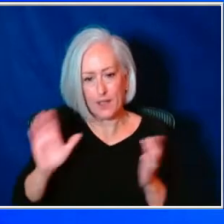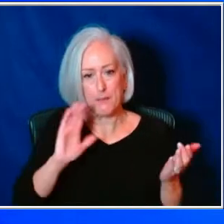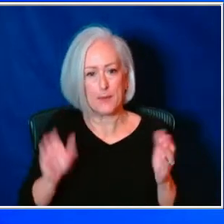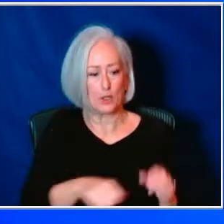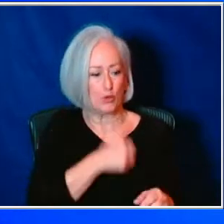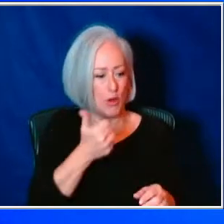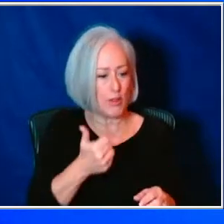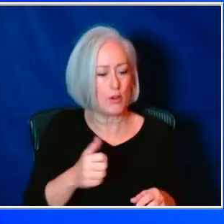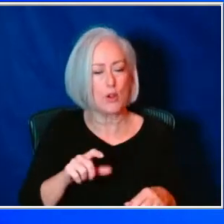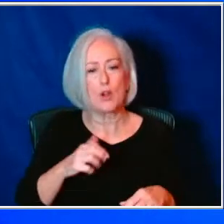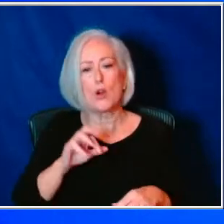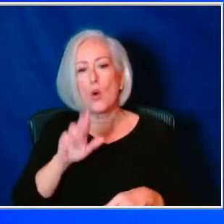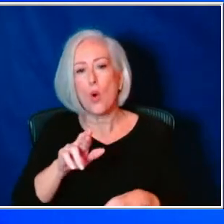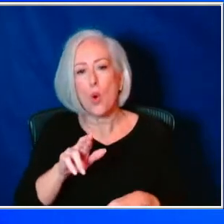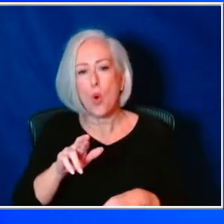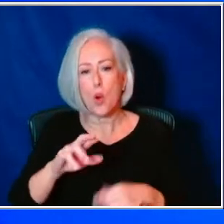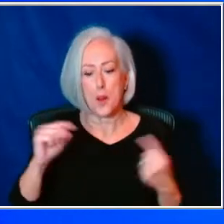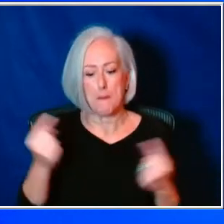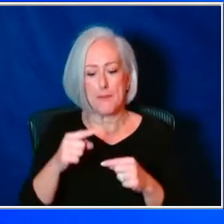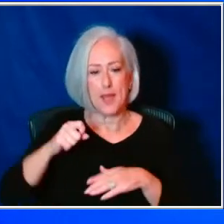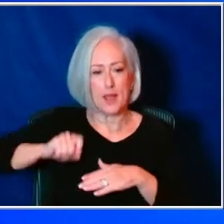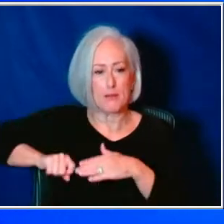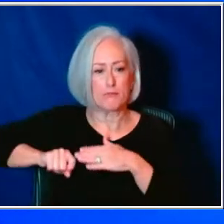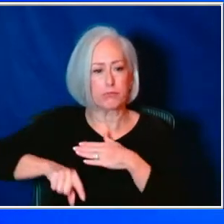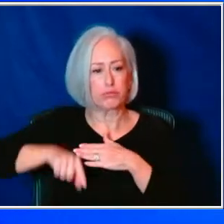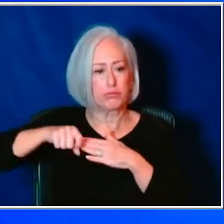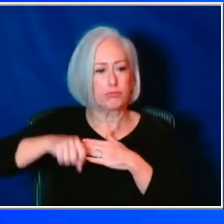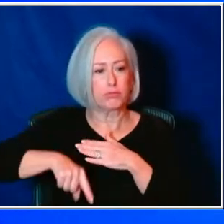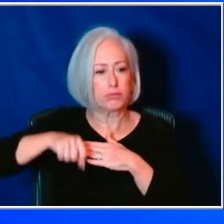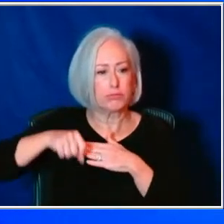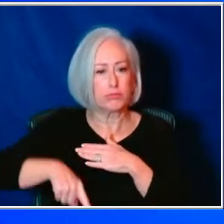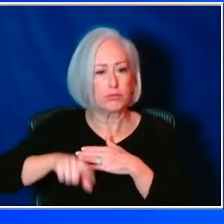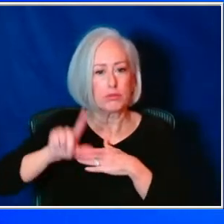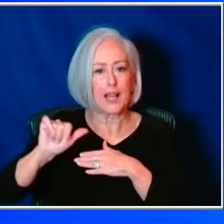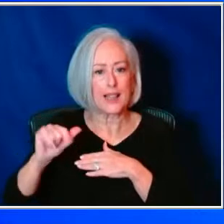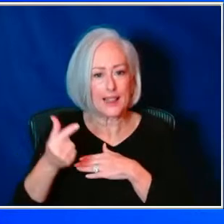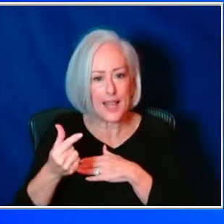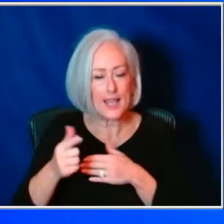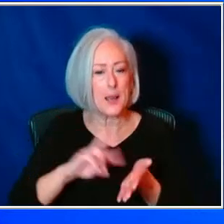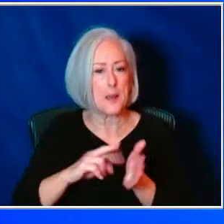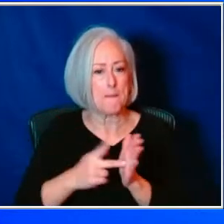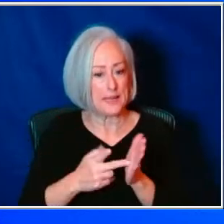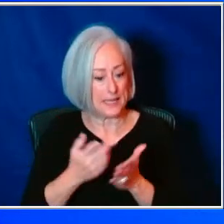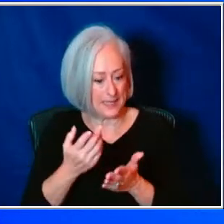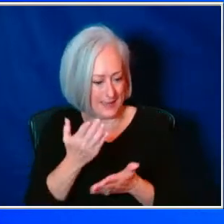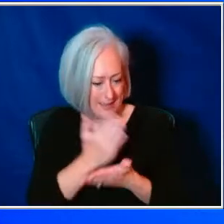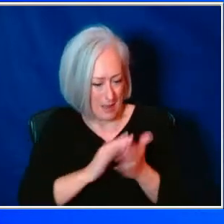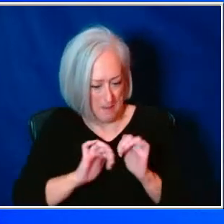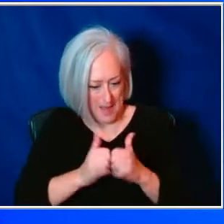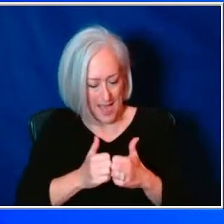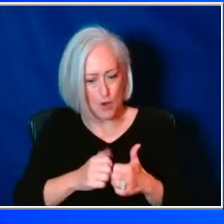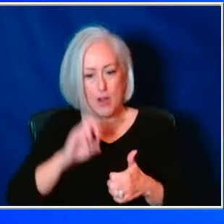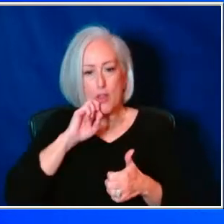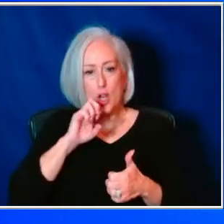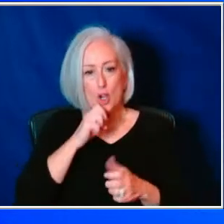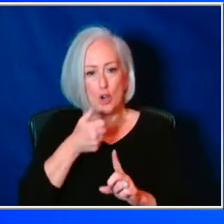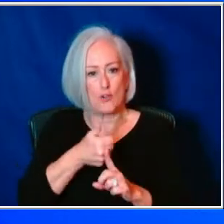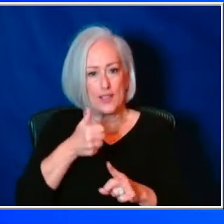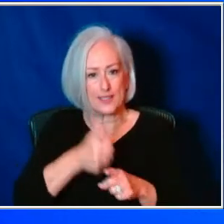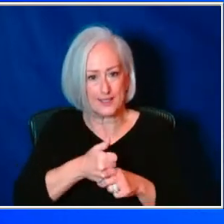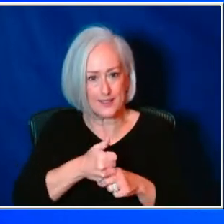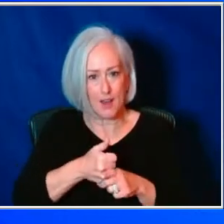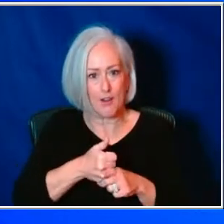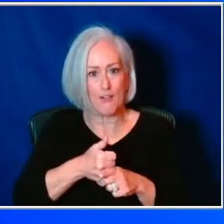pain radiating down their leg, that can be a sign that maybe there's some impingement on the nerves or the nerves are being pinched. And then sometimes, you know,